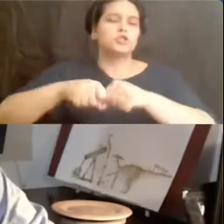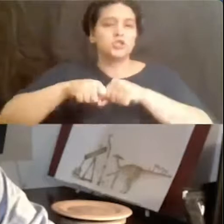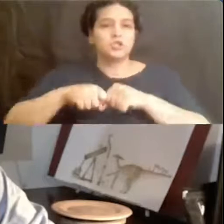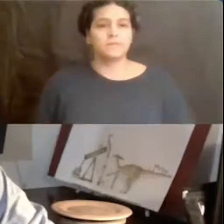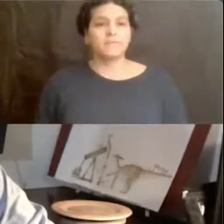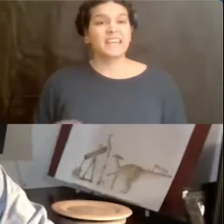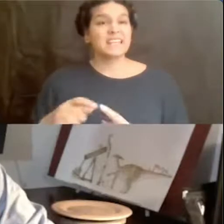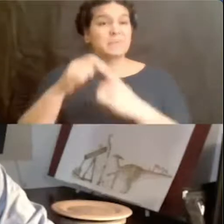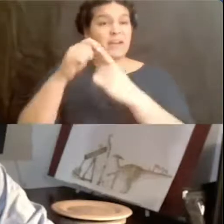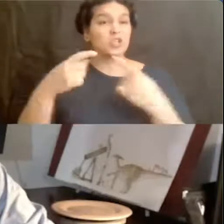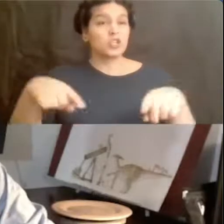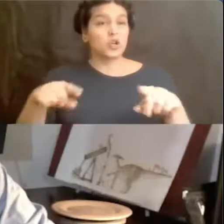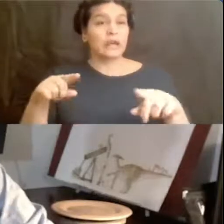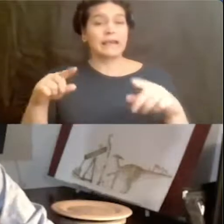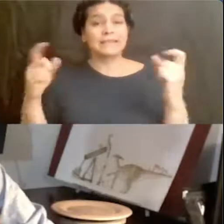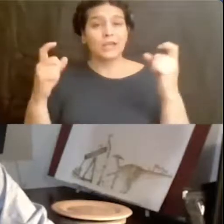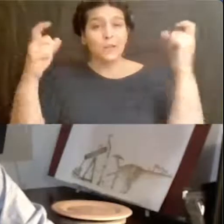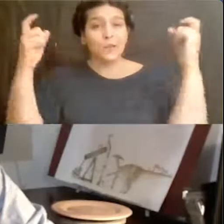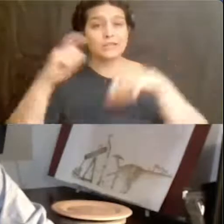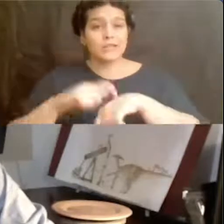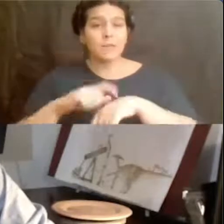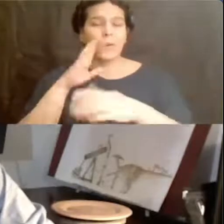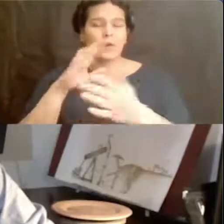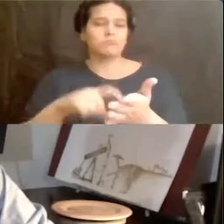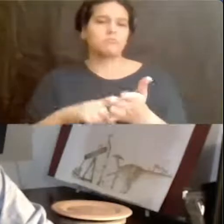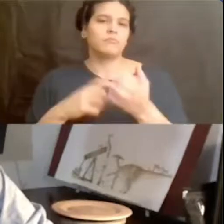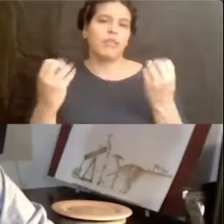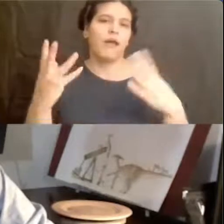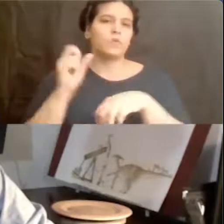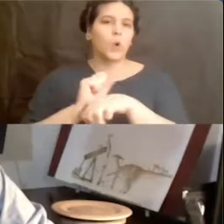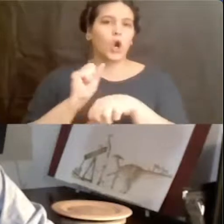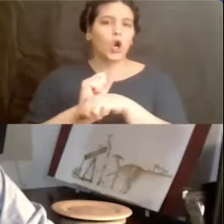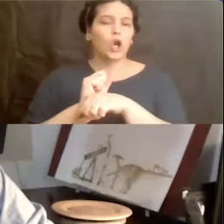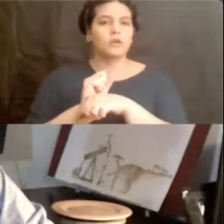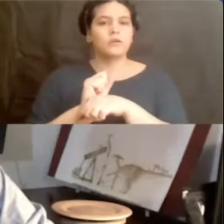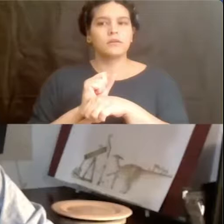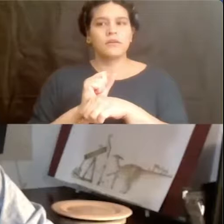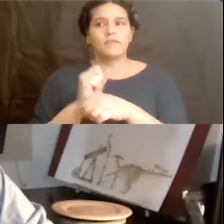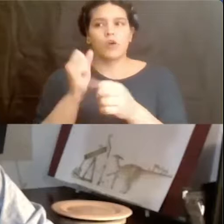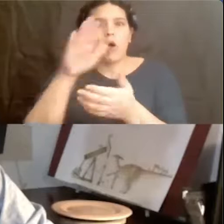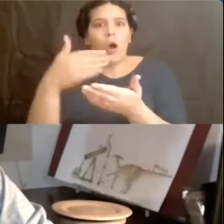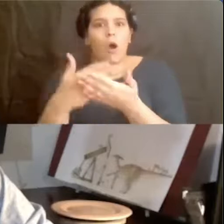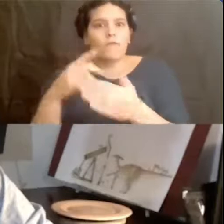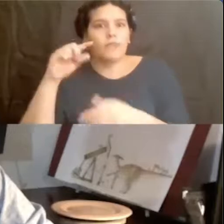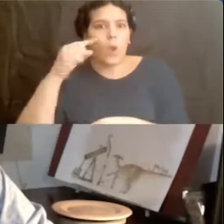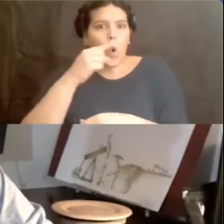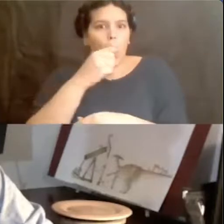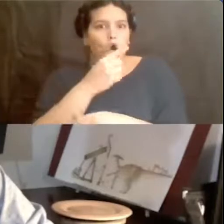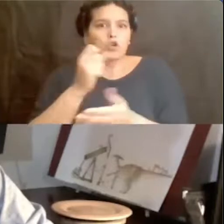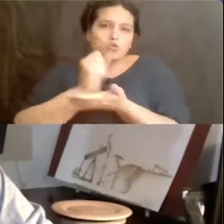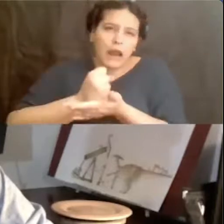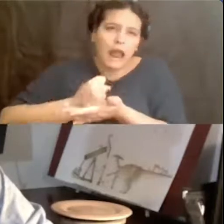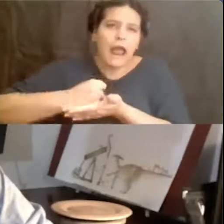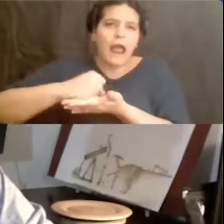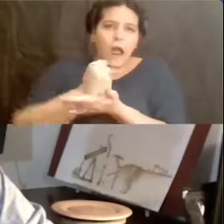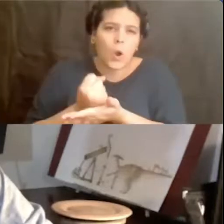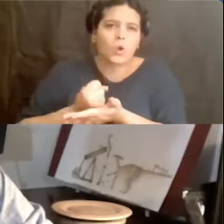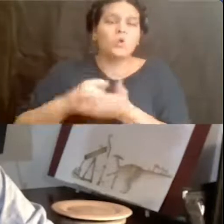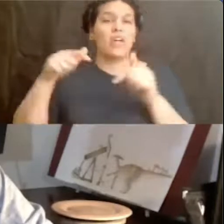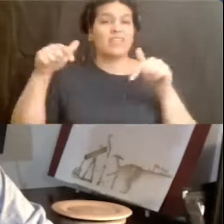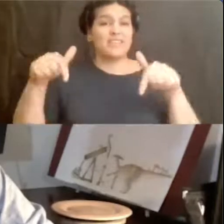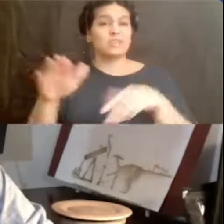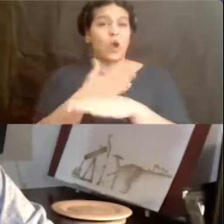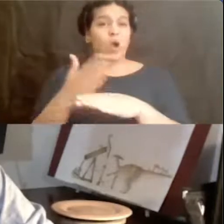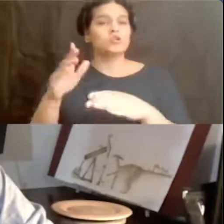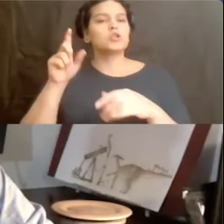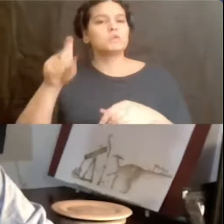a ceremony time, it takes a lot of work to get all the corn ground. So these songs are meant to accompany